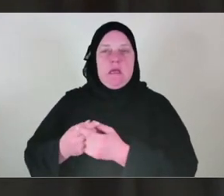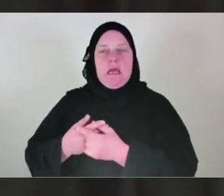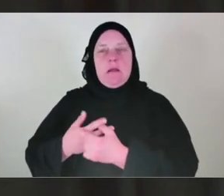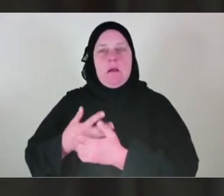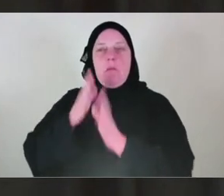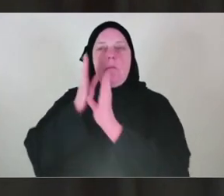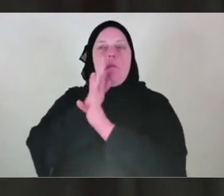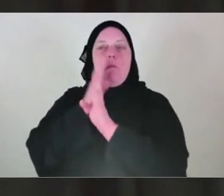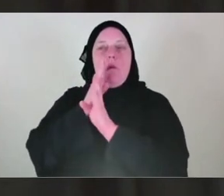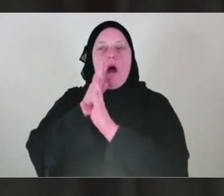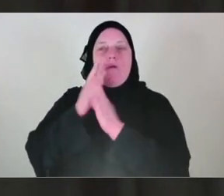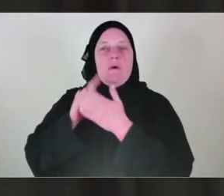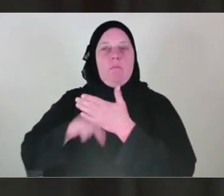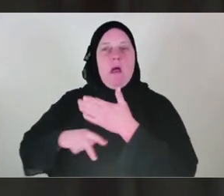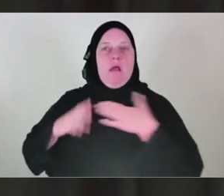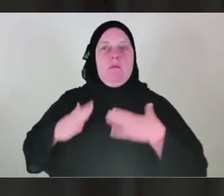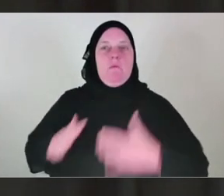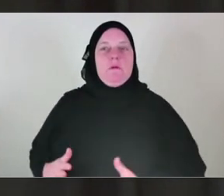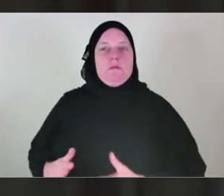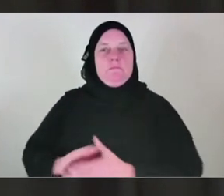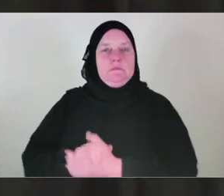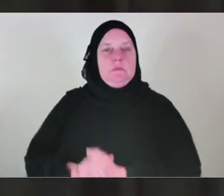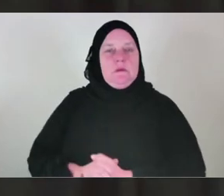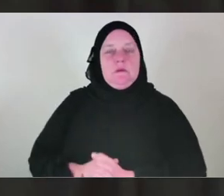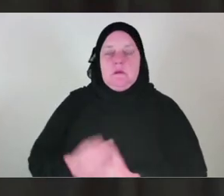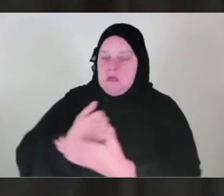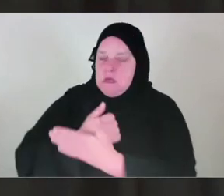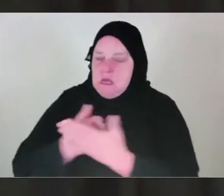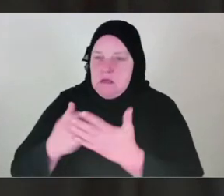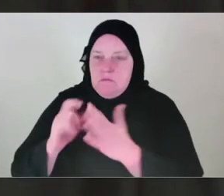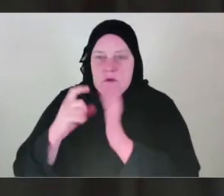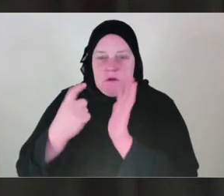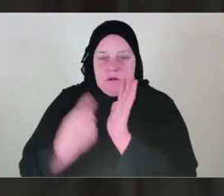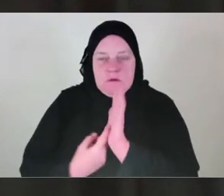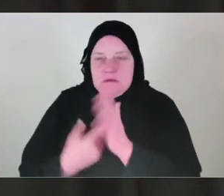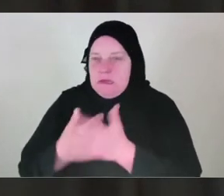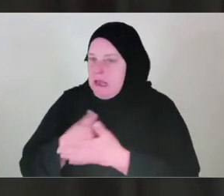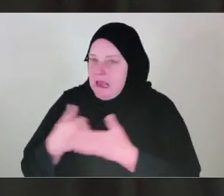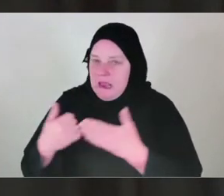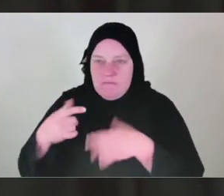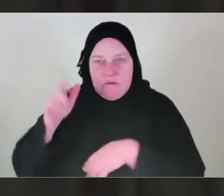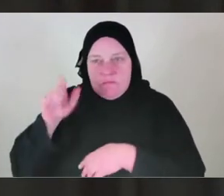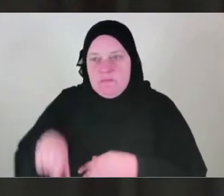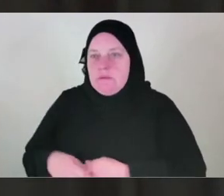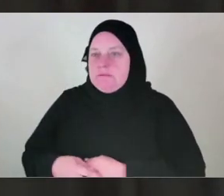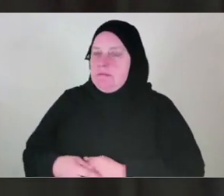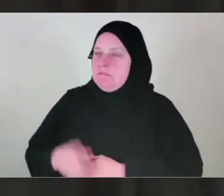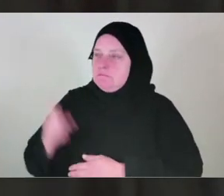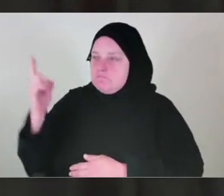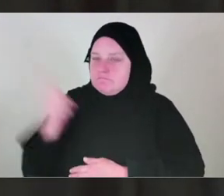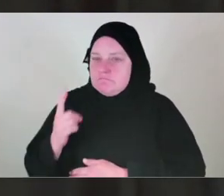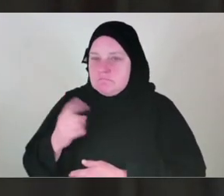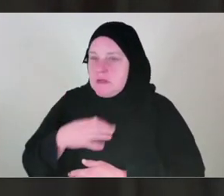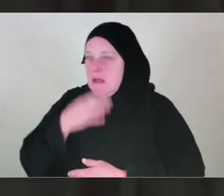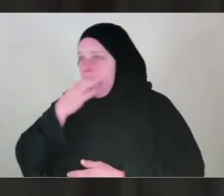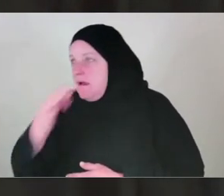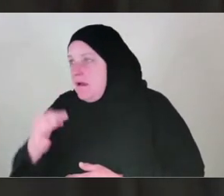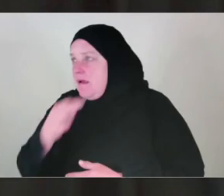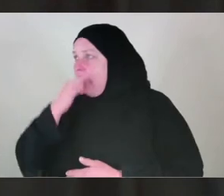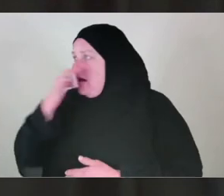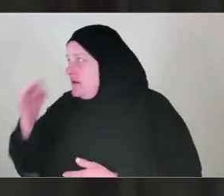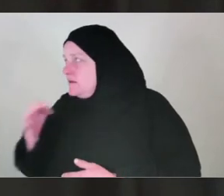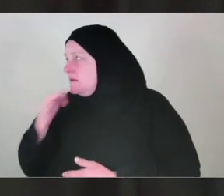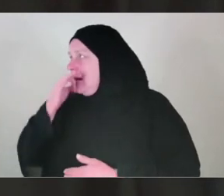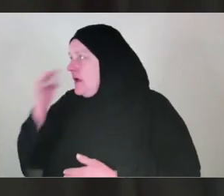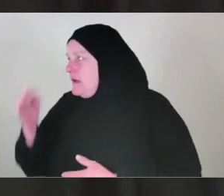and every person that knew any kind of medicine, because she kept looking for a cure, she would be uncovered in front of them. And when